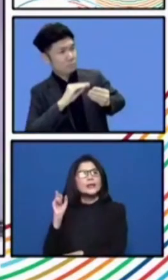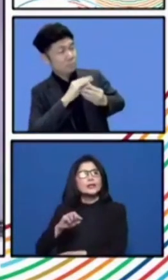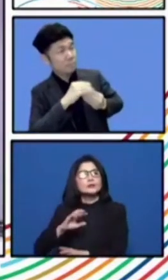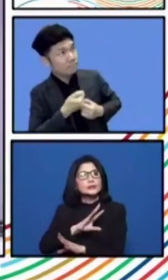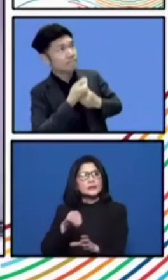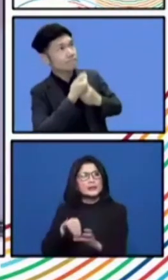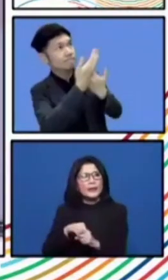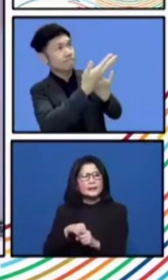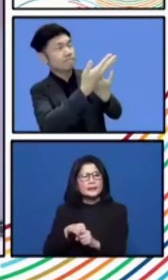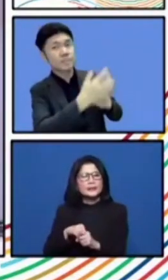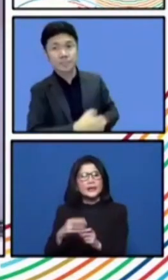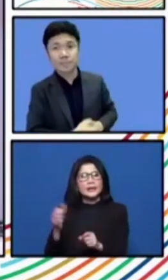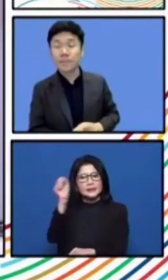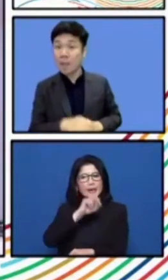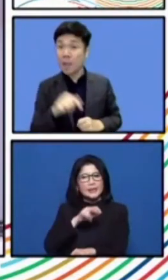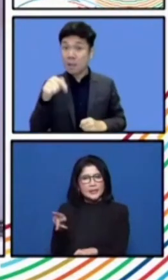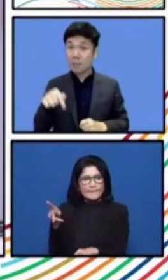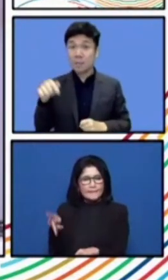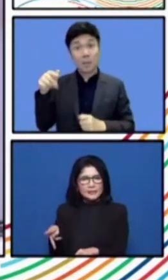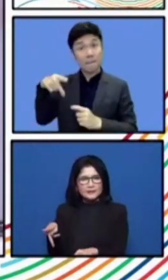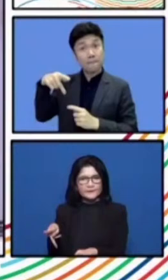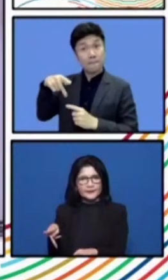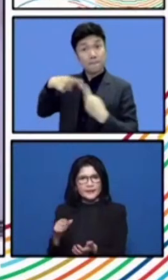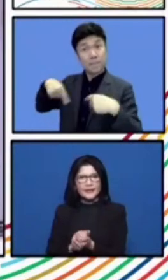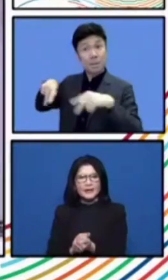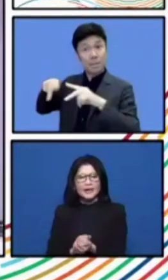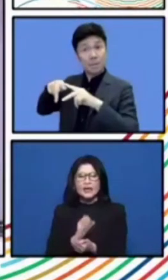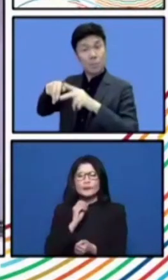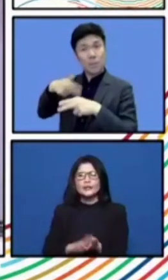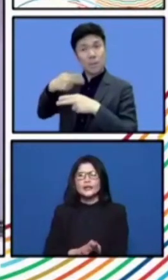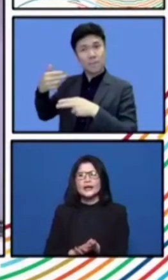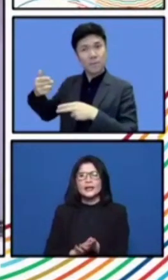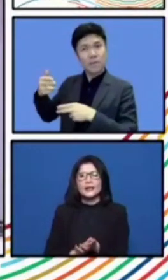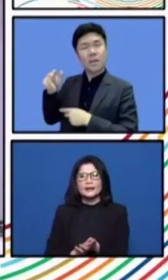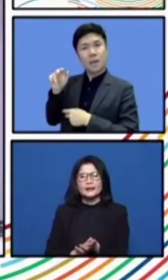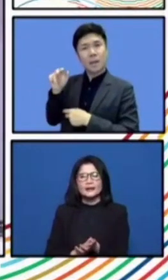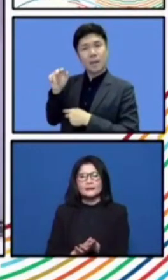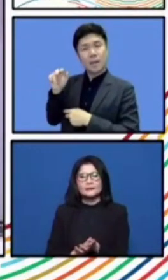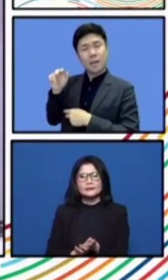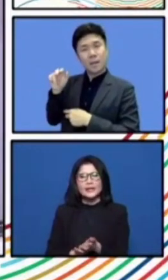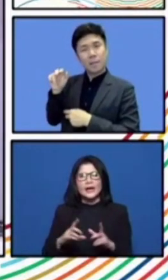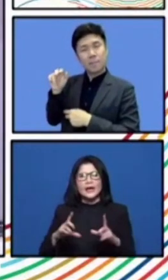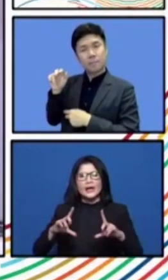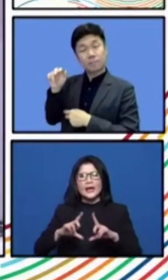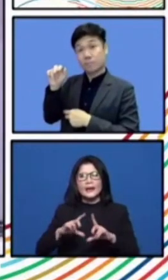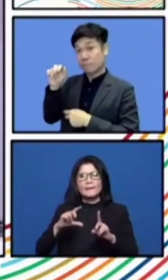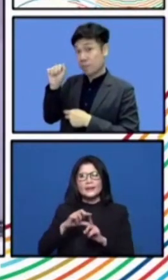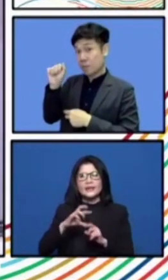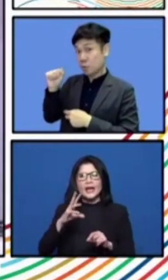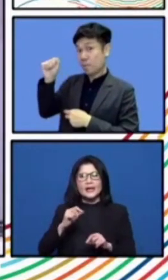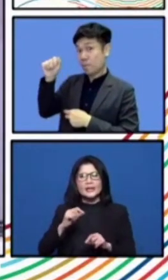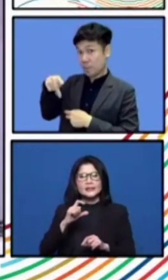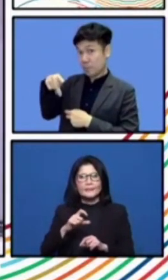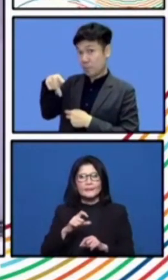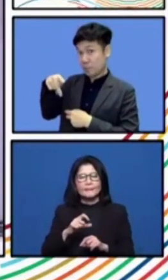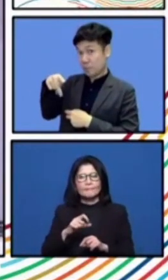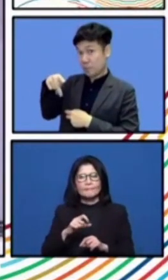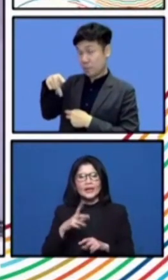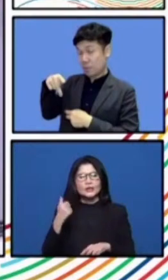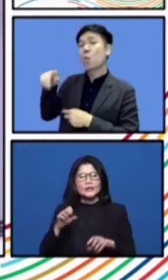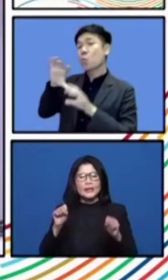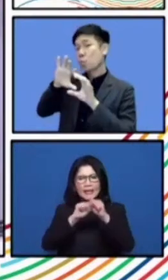Asia Pacific it's what we call the APR CM there is Asia Pacific Regional Civil Society engagement mechanism